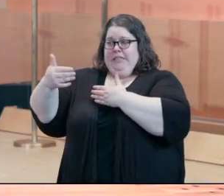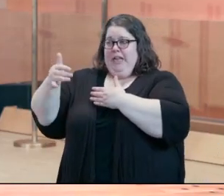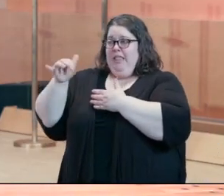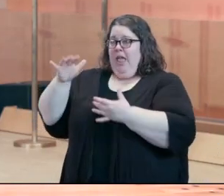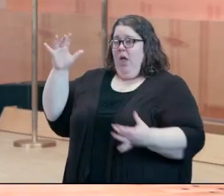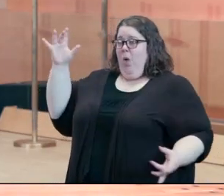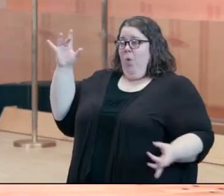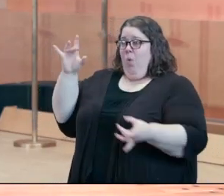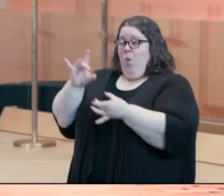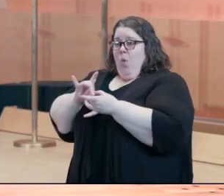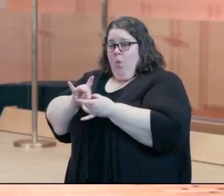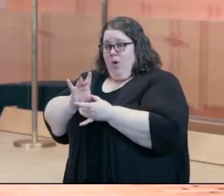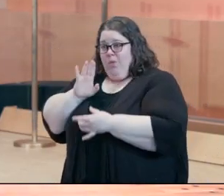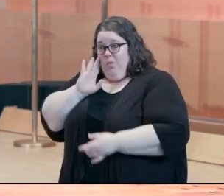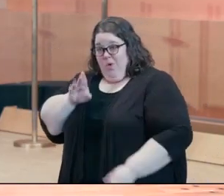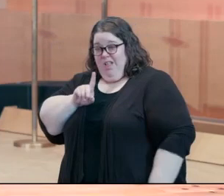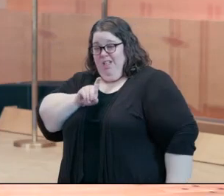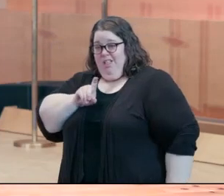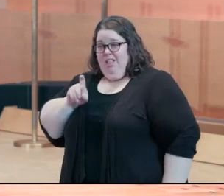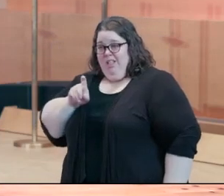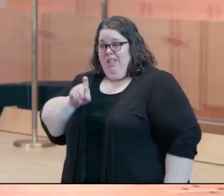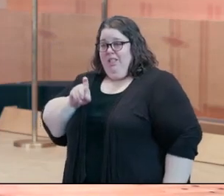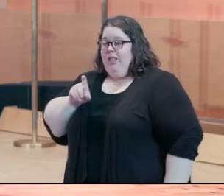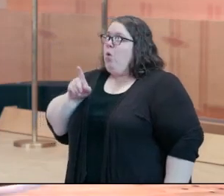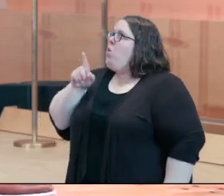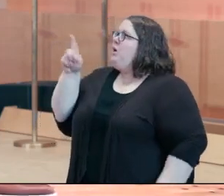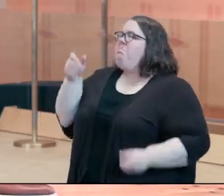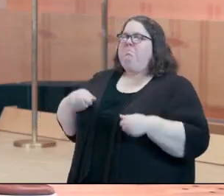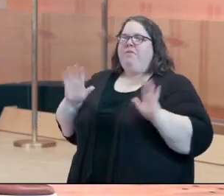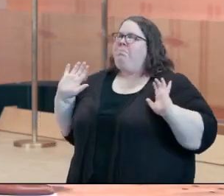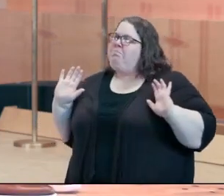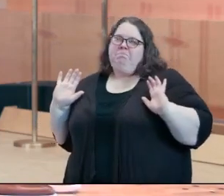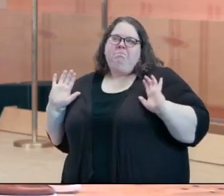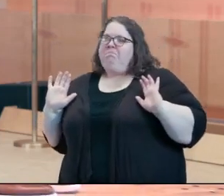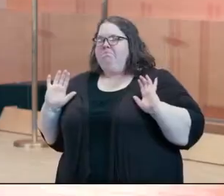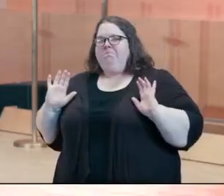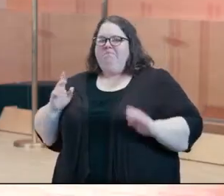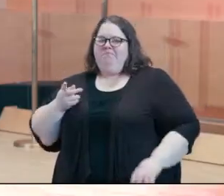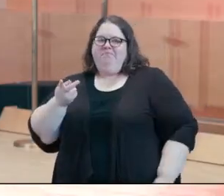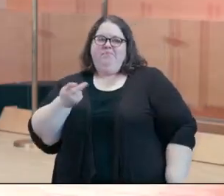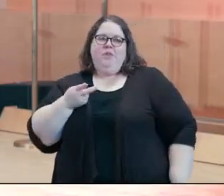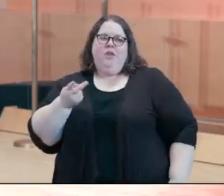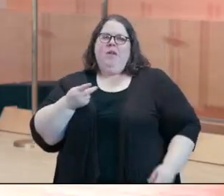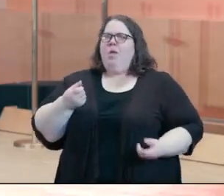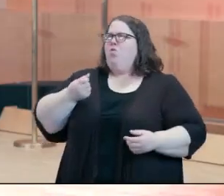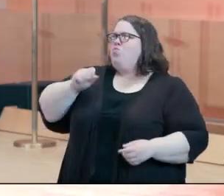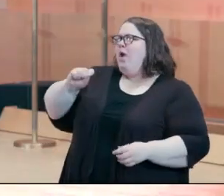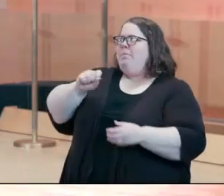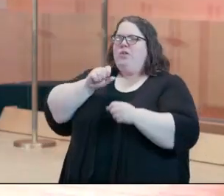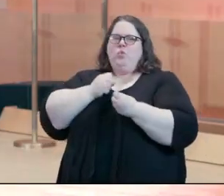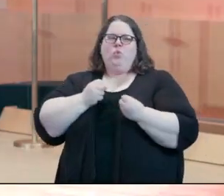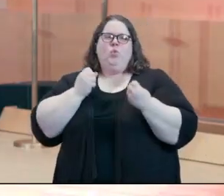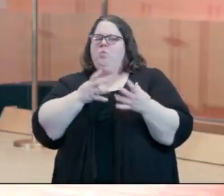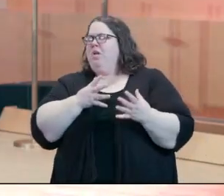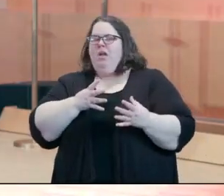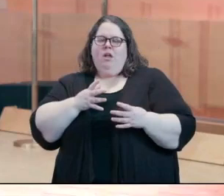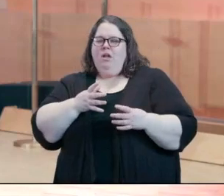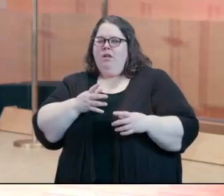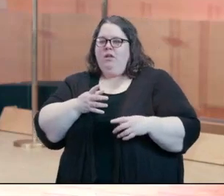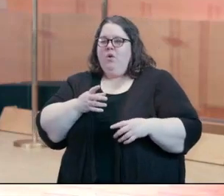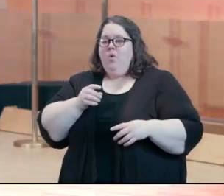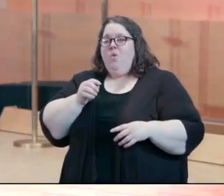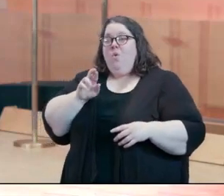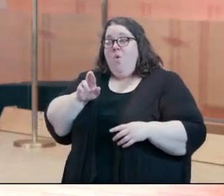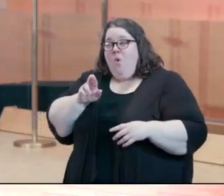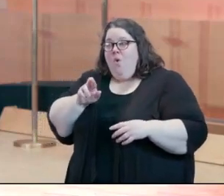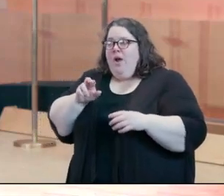restored? Will God just give up on his rebellious creation, or is there hope that deep, intimate relationship